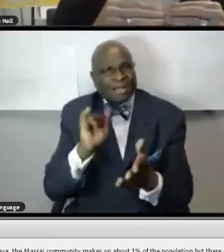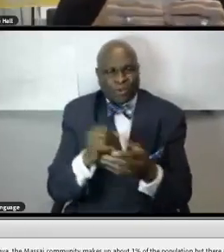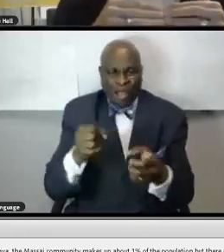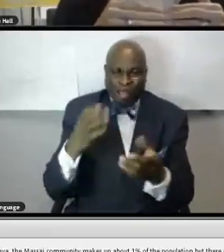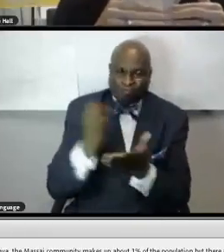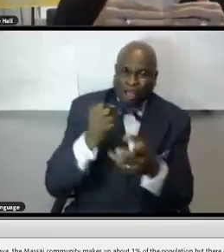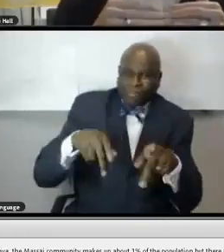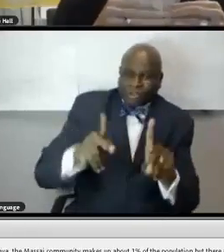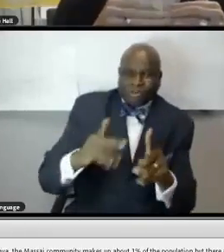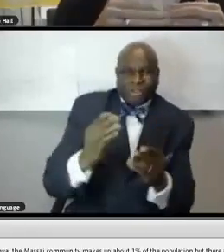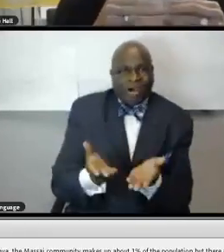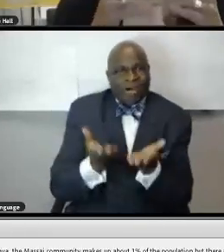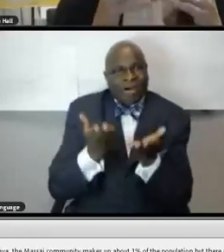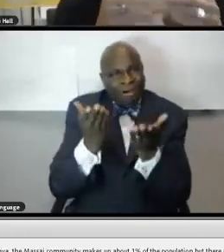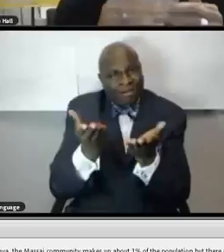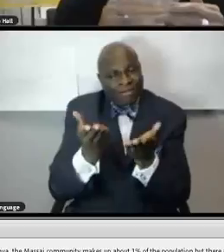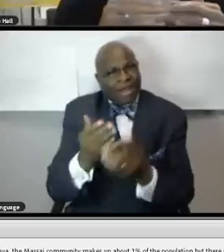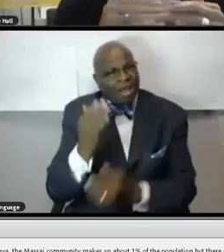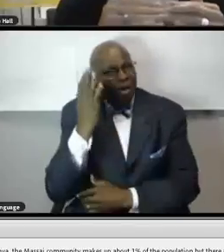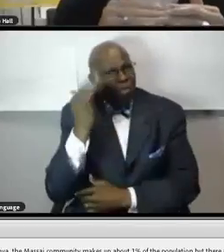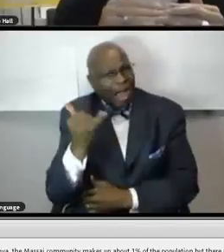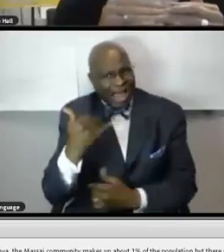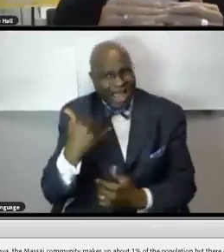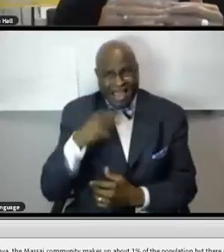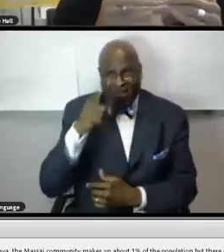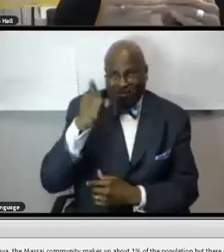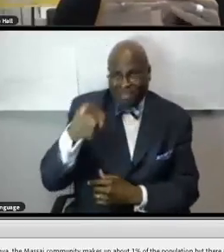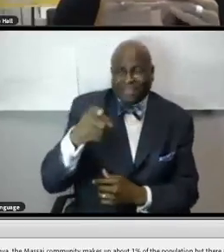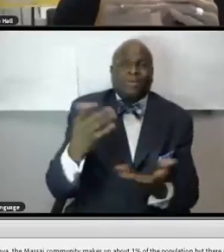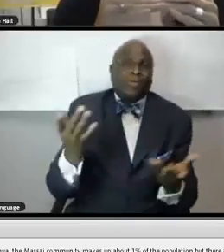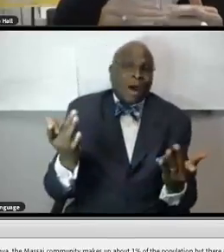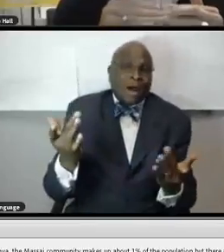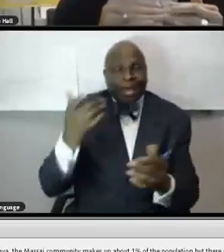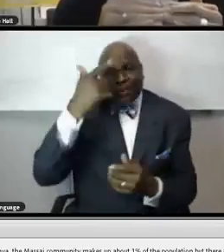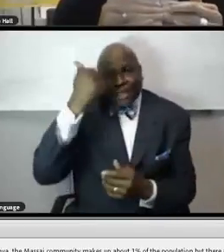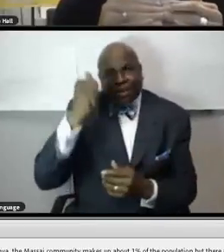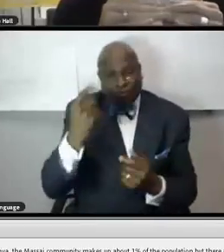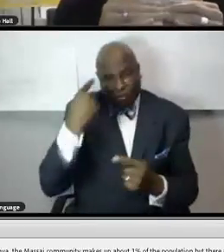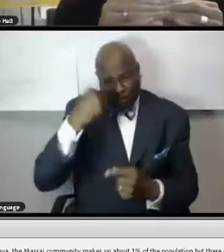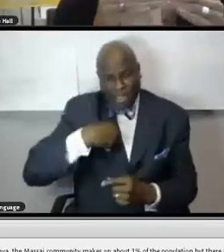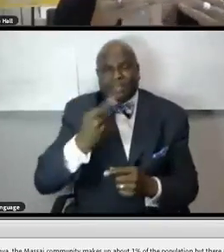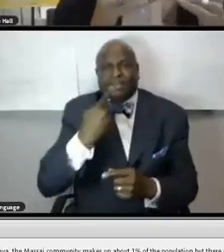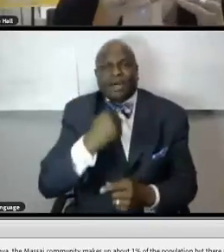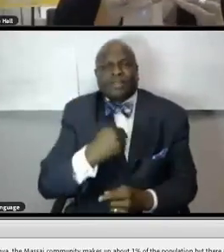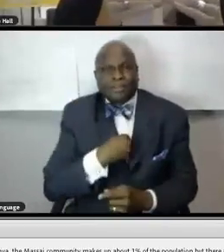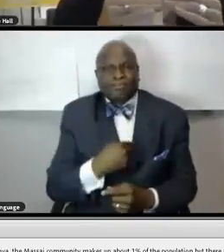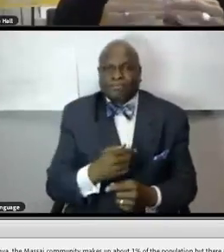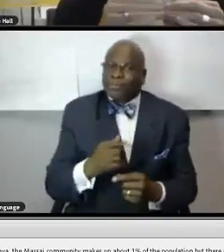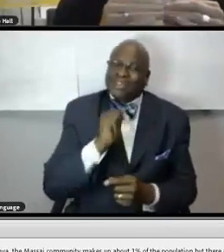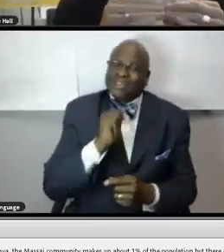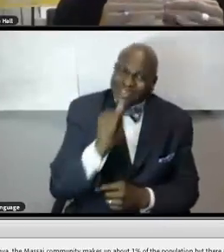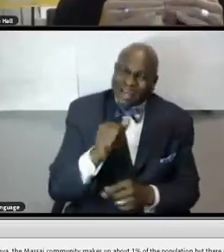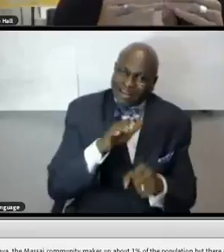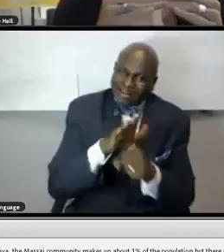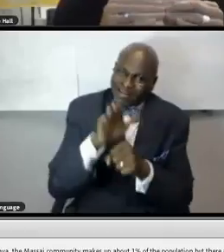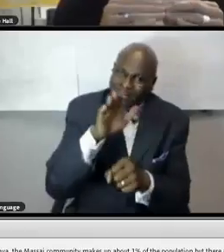opportunities that are being offered to you. And why I have this up today is because, to me, it tells me it is not